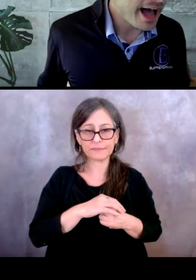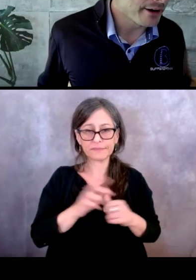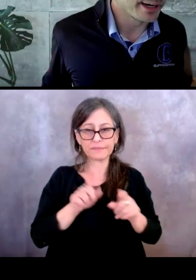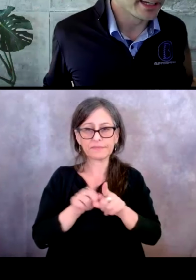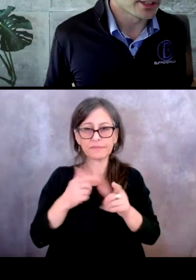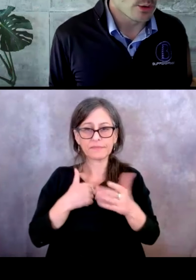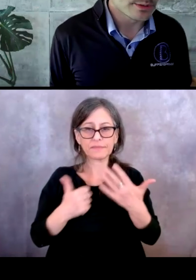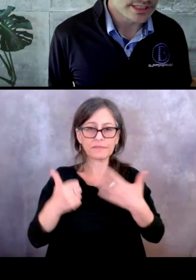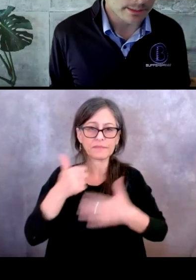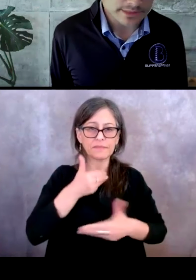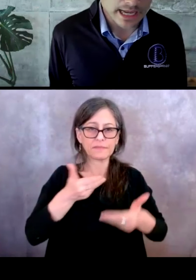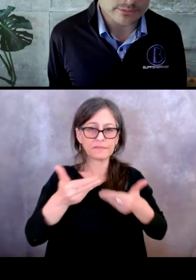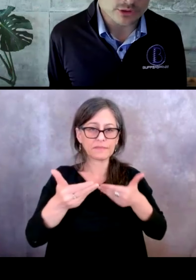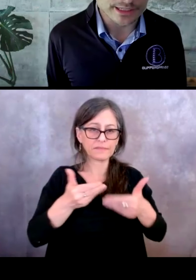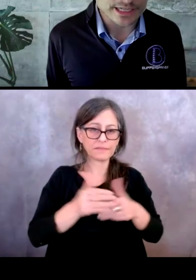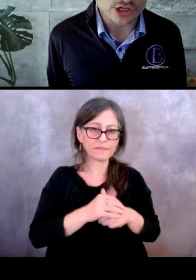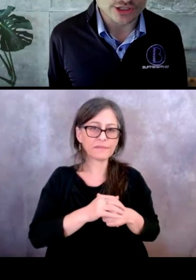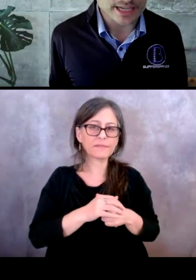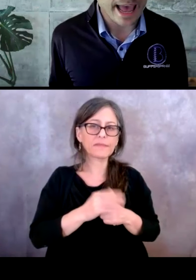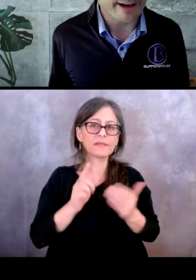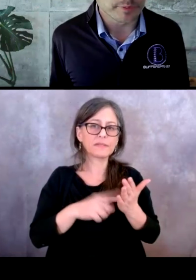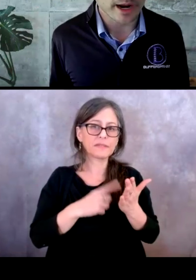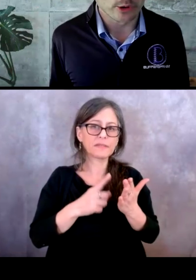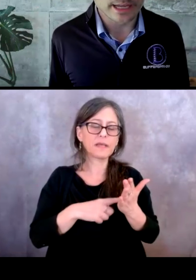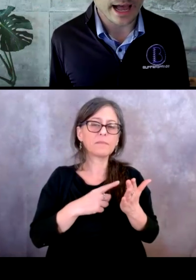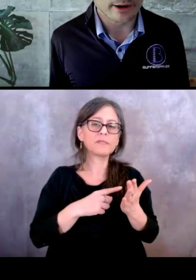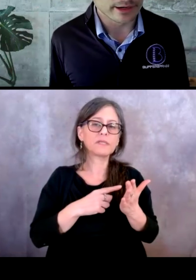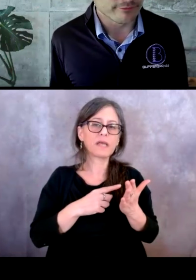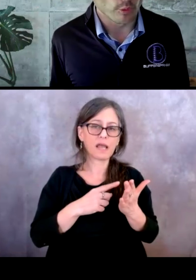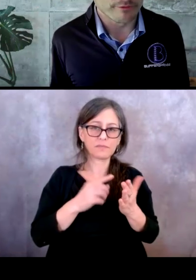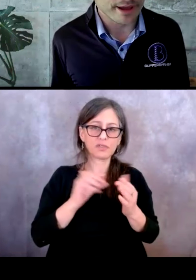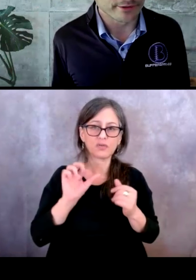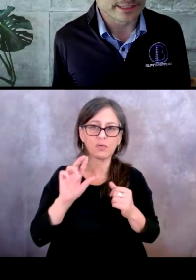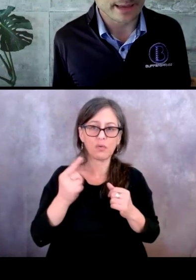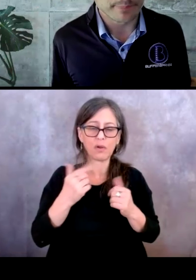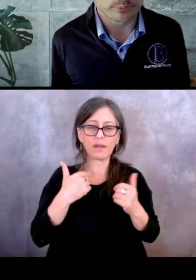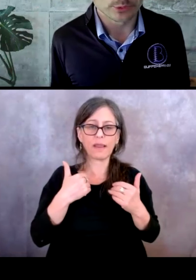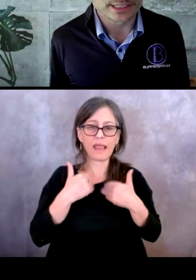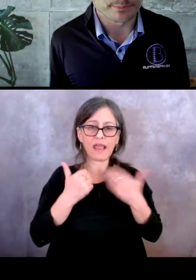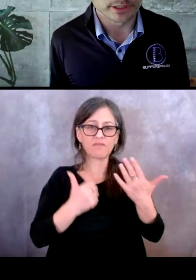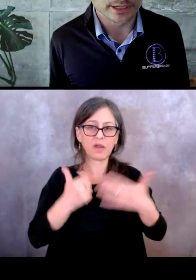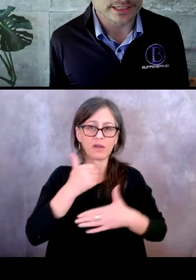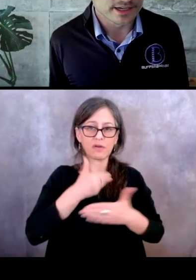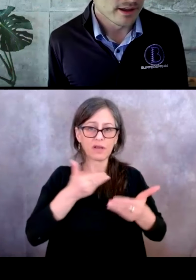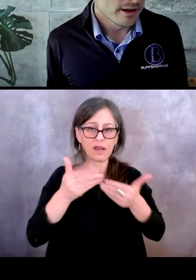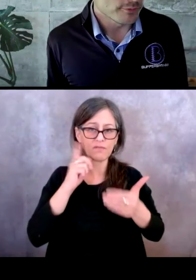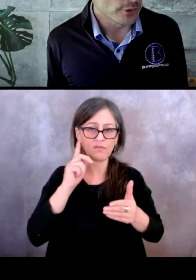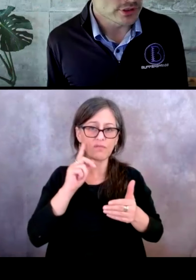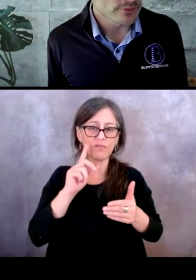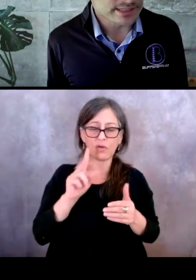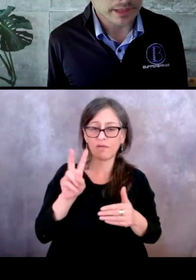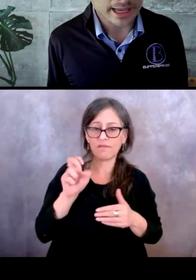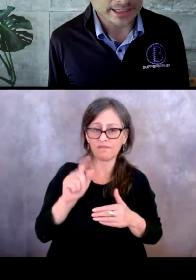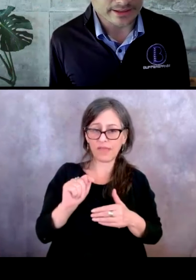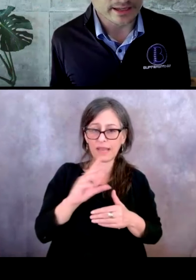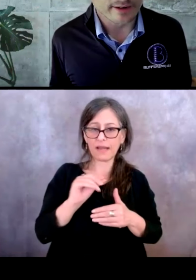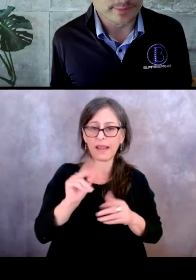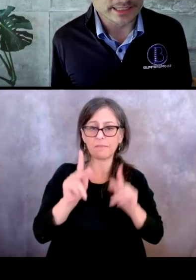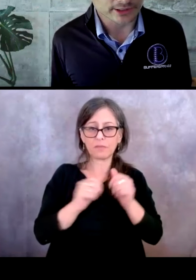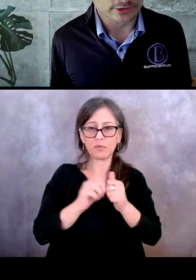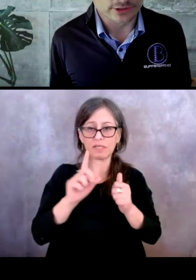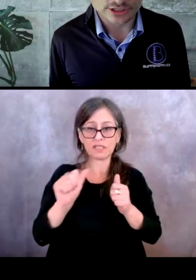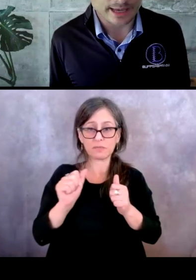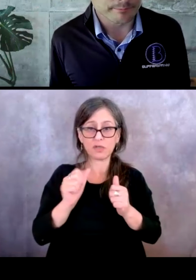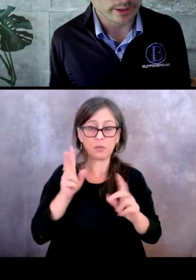priority hiring. So sometimes organizations have priority hiring for veterans and people with disabilities. For those of us applying into the